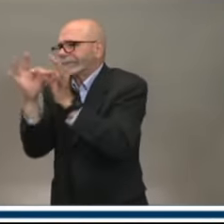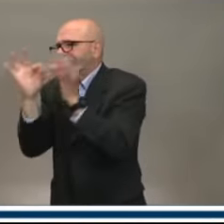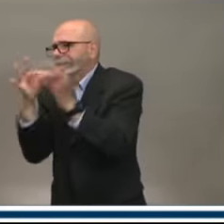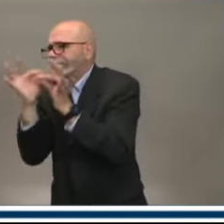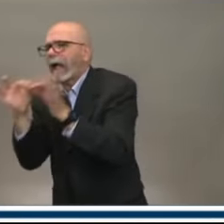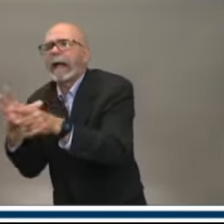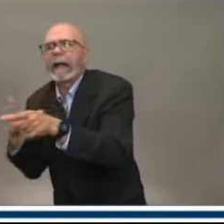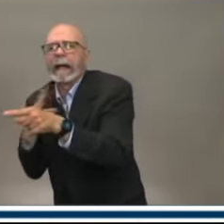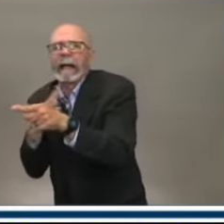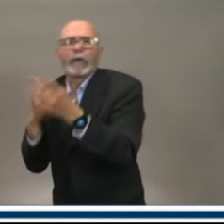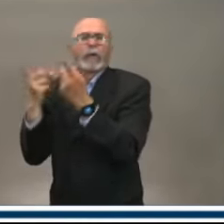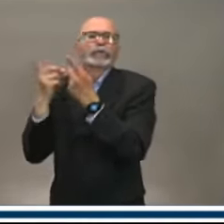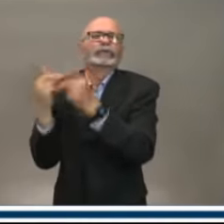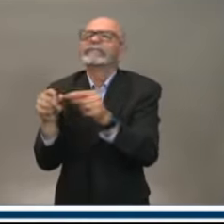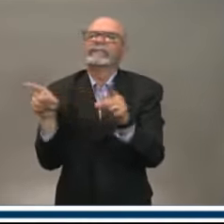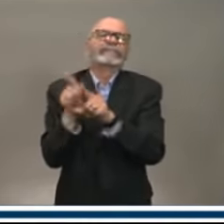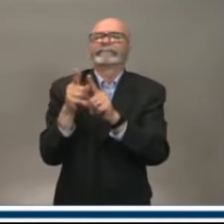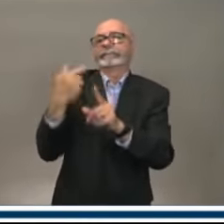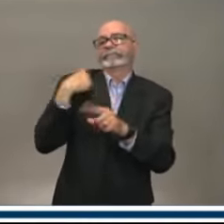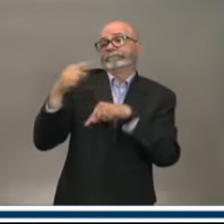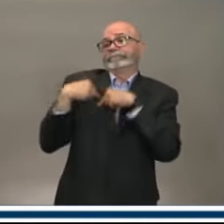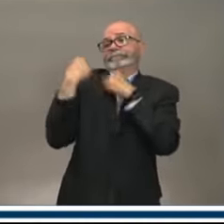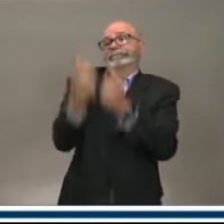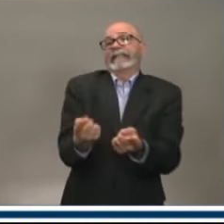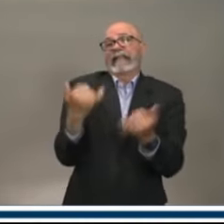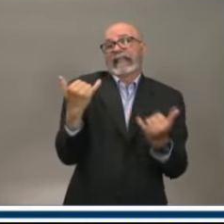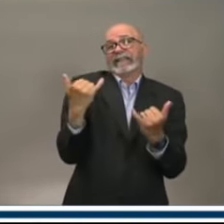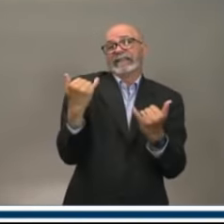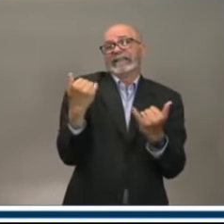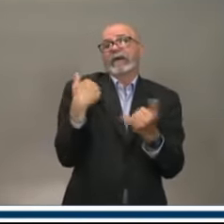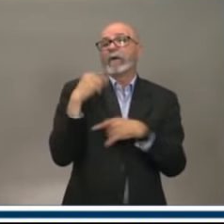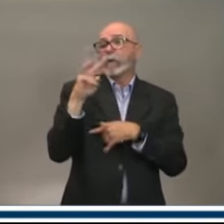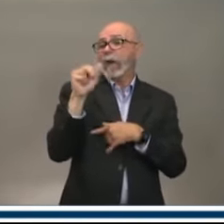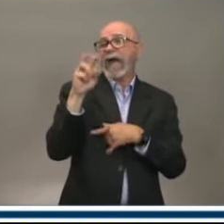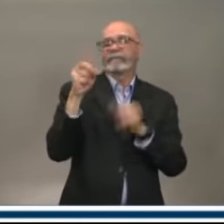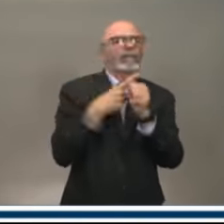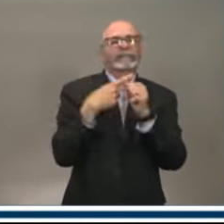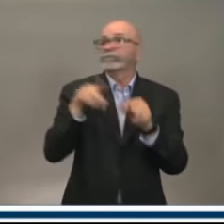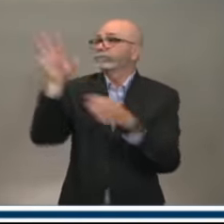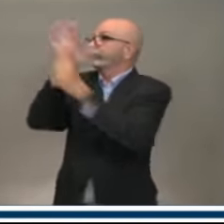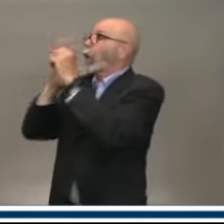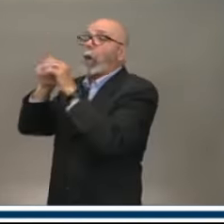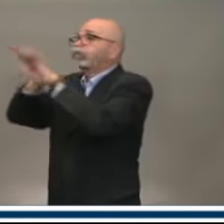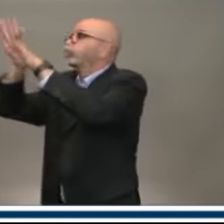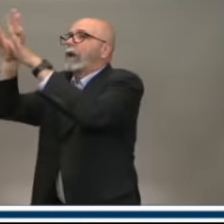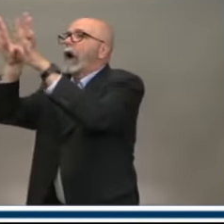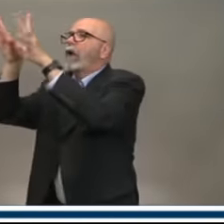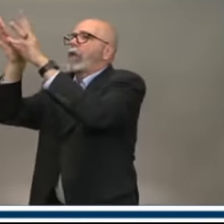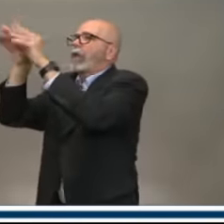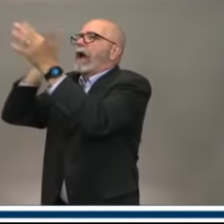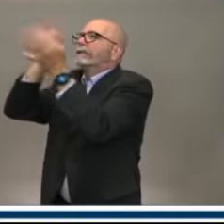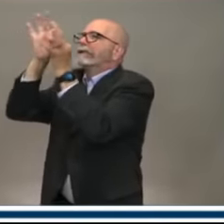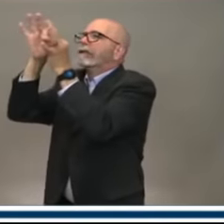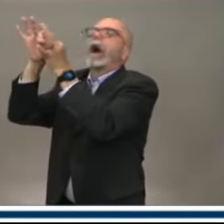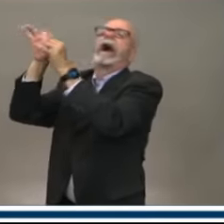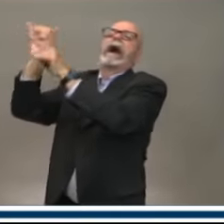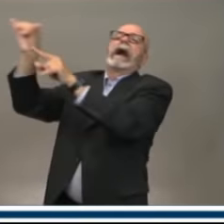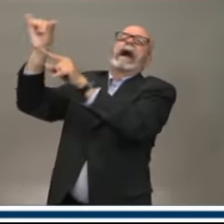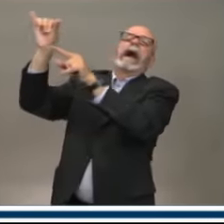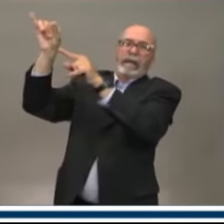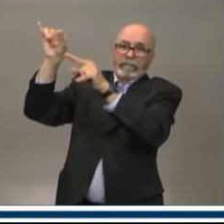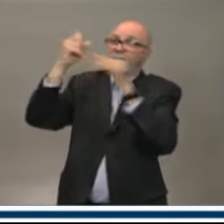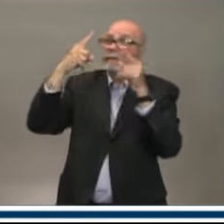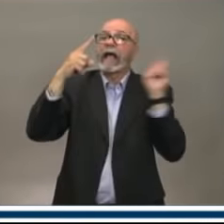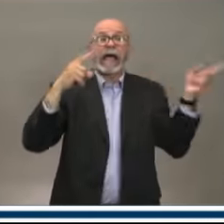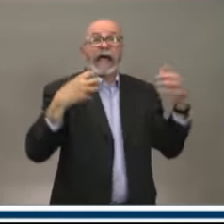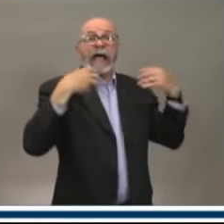we have done through Wave 1. We need to make sure that we maintain some capacity in the healthcare system, that even if we're tolerant